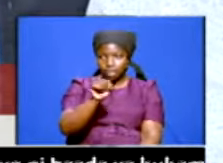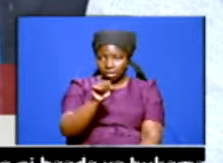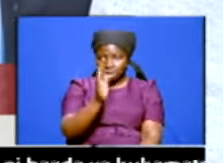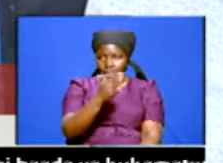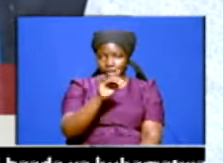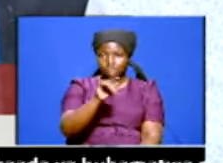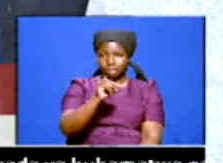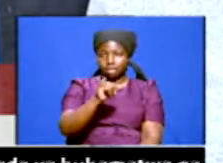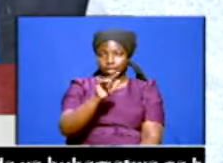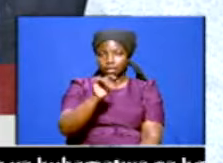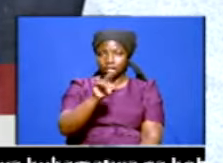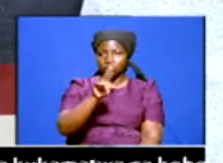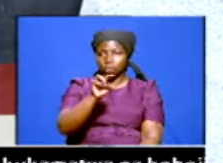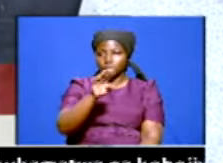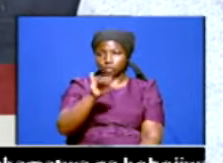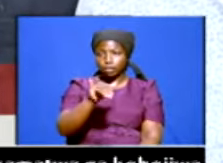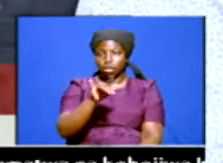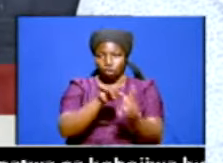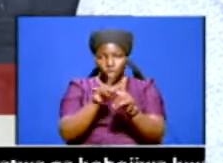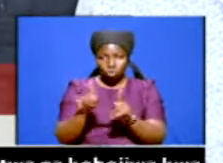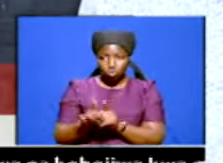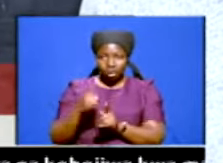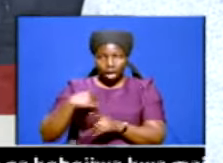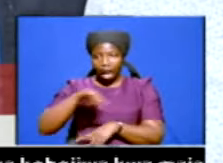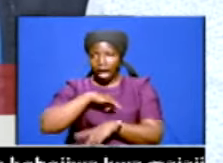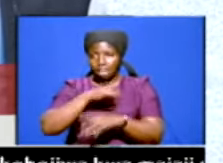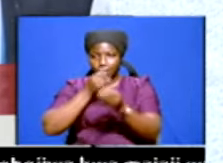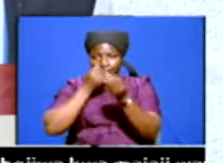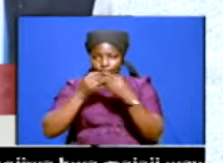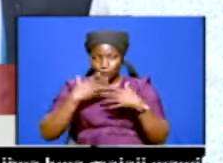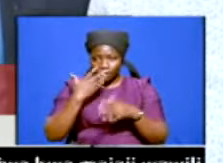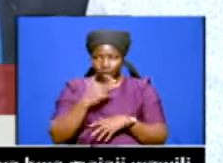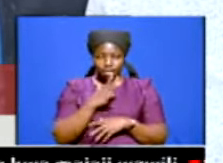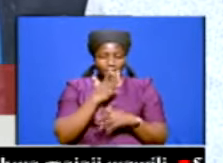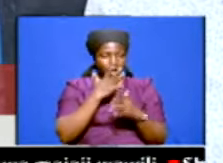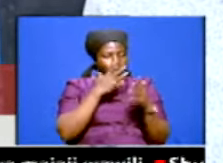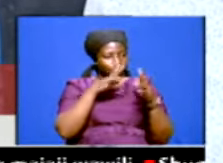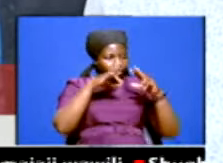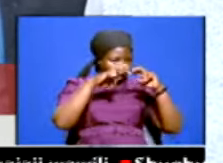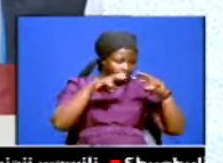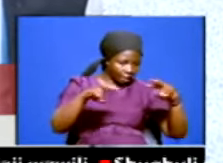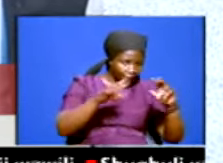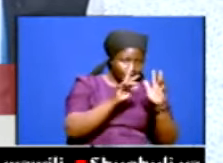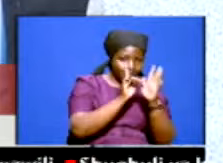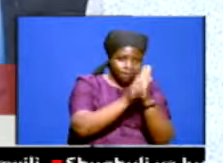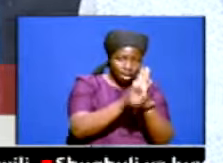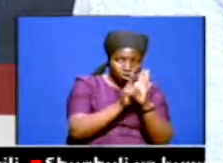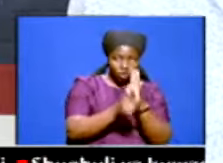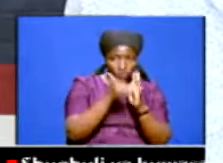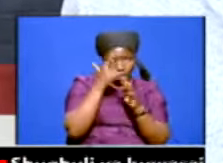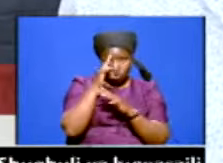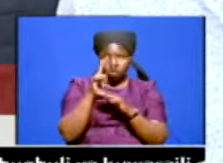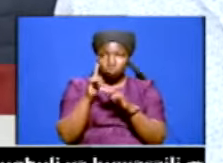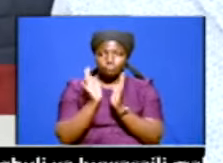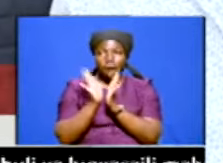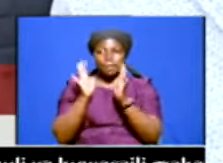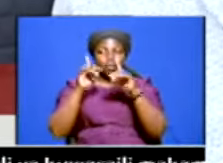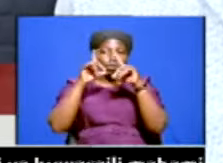We are also reliably informed that they were reviewing video footage of my public utterances since